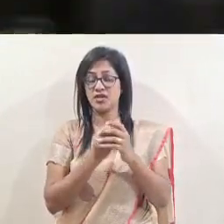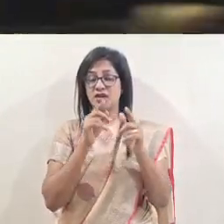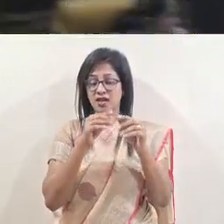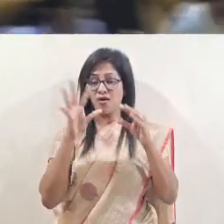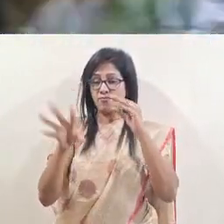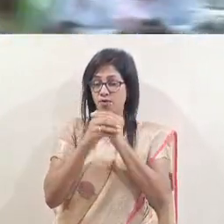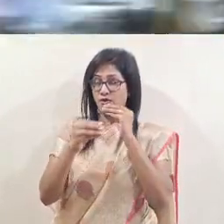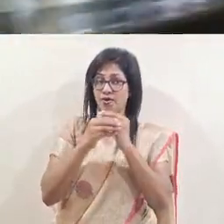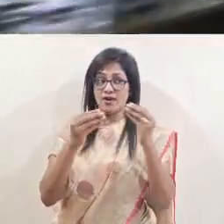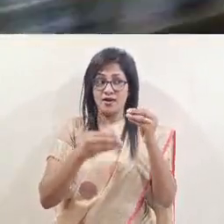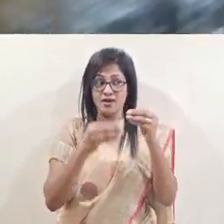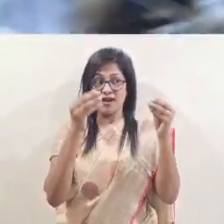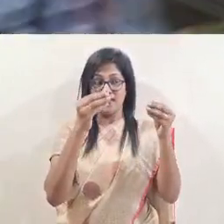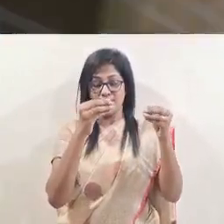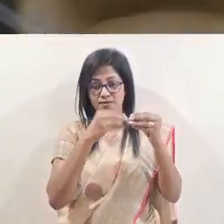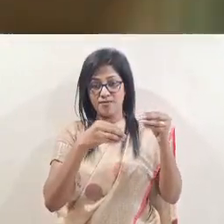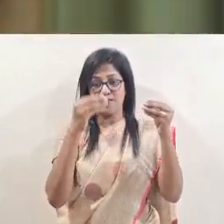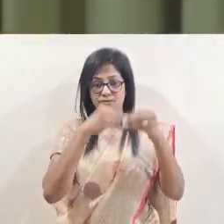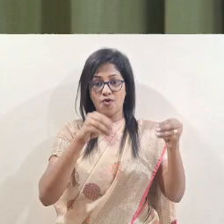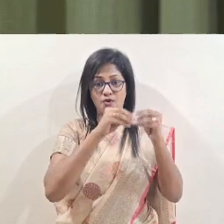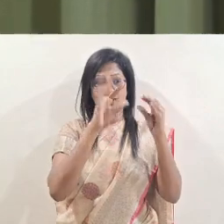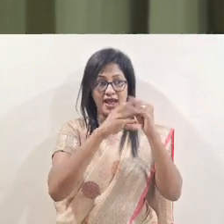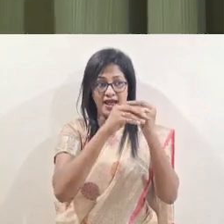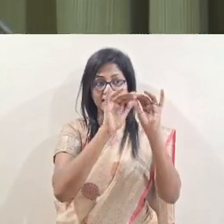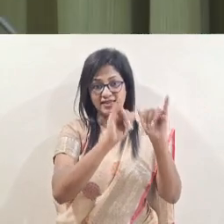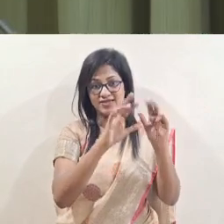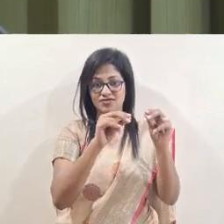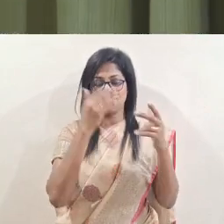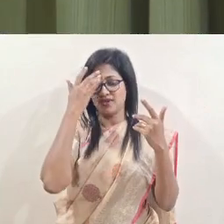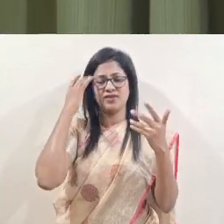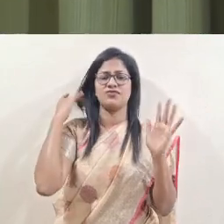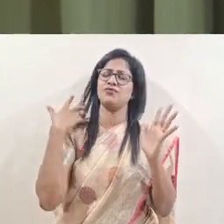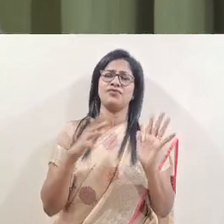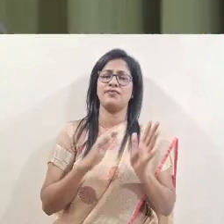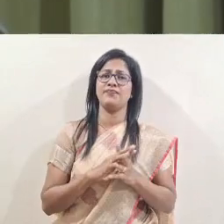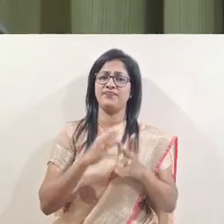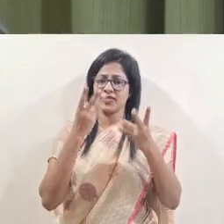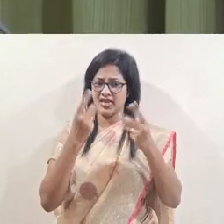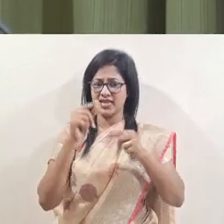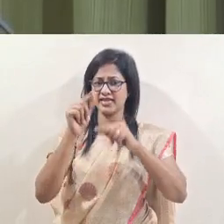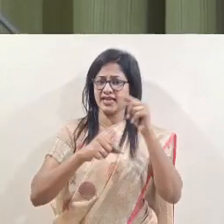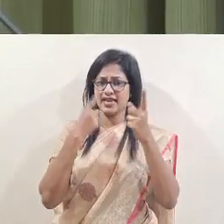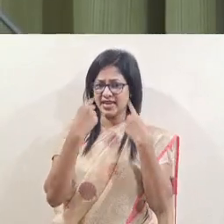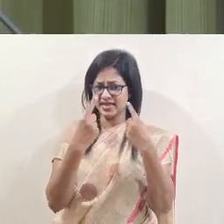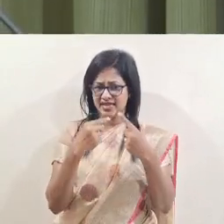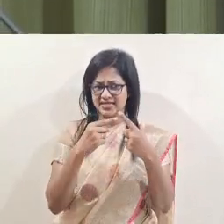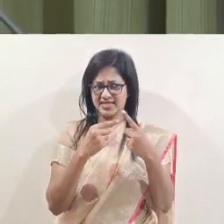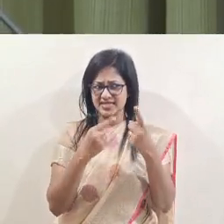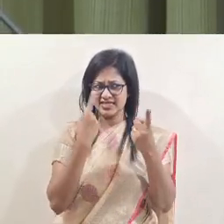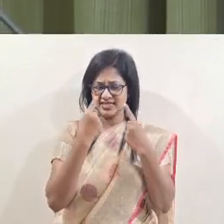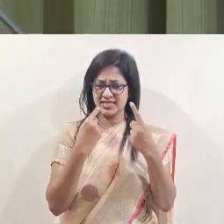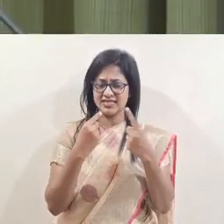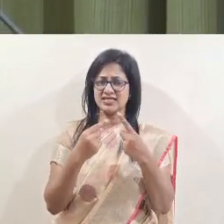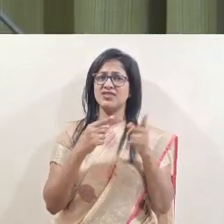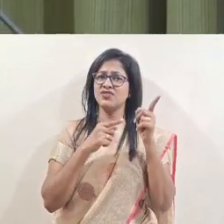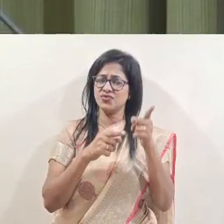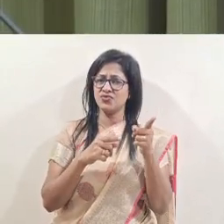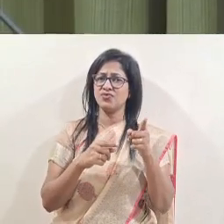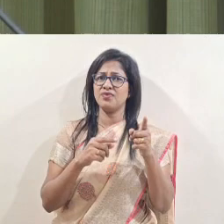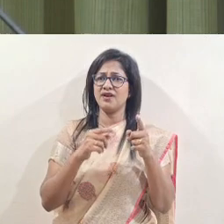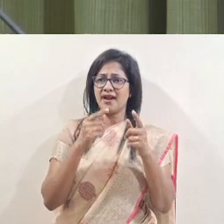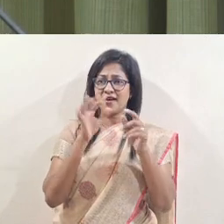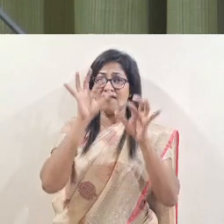not. That you need to look into that. Okay, sir. Apart from rating analysis, did you do any kind of factor